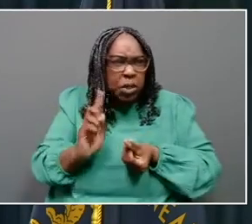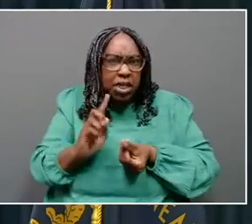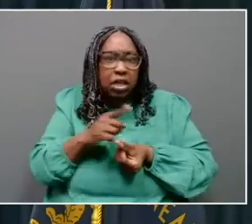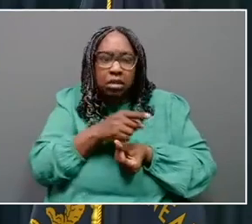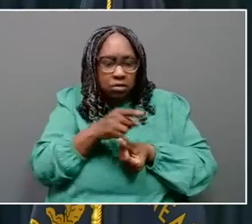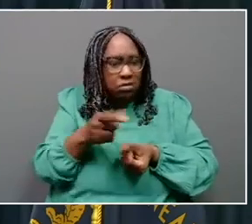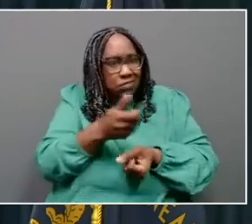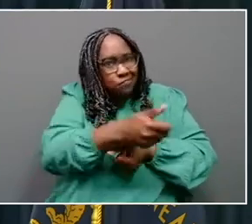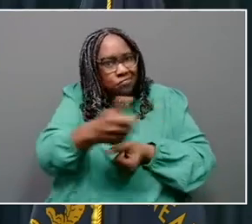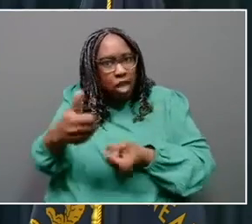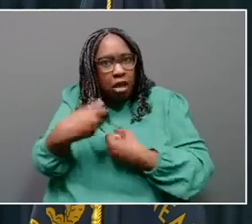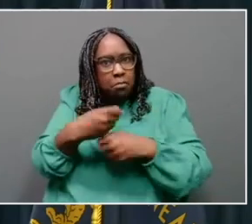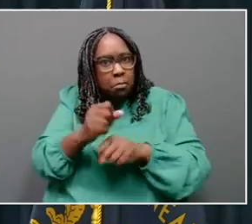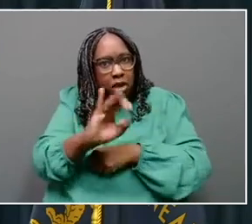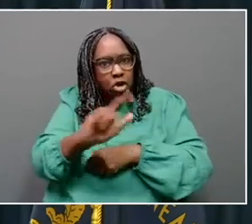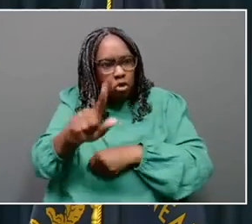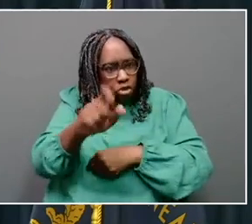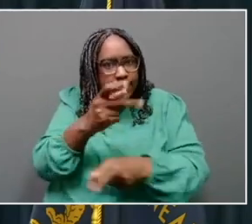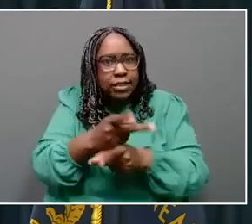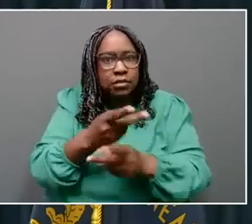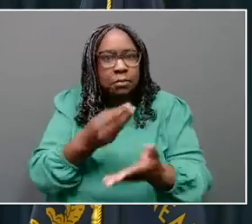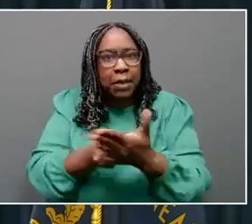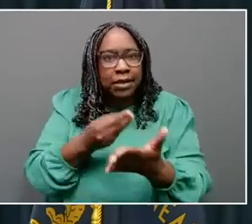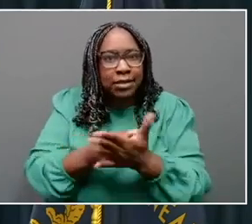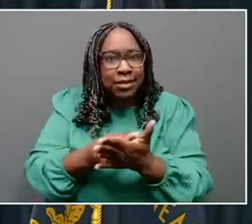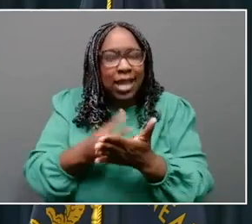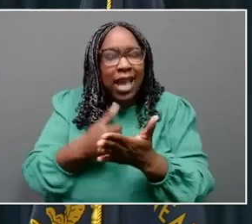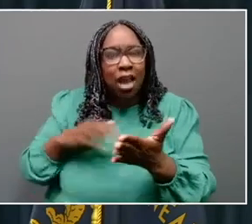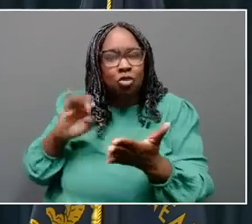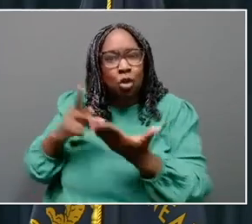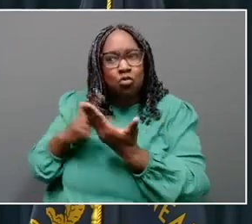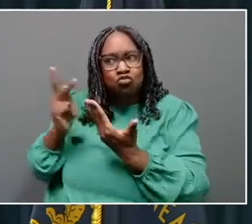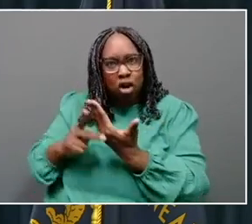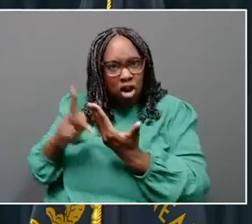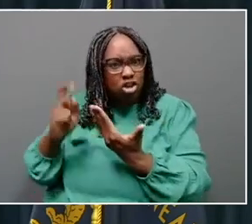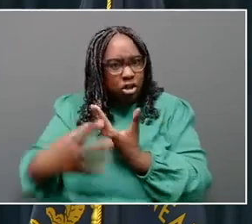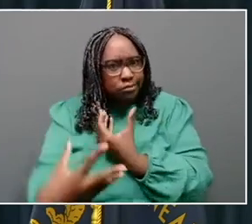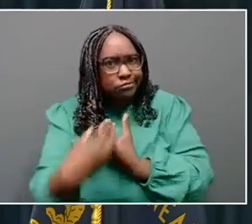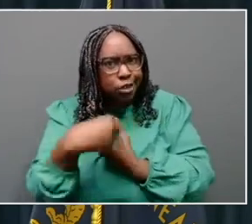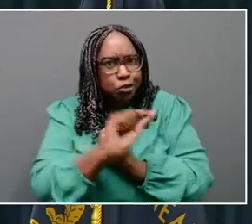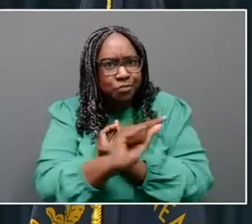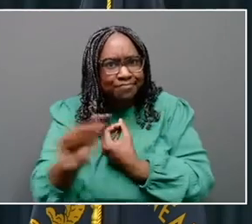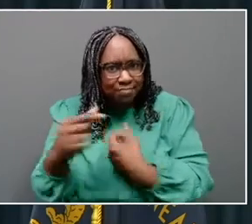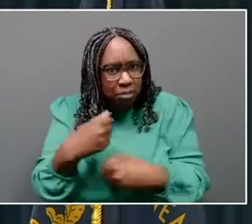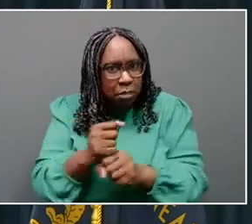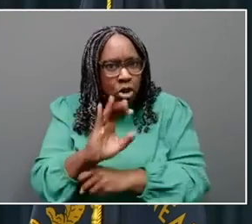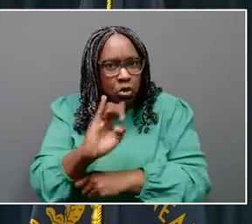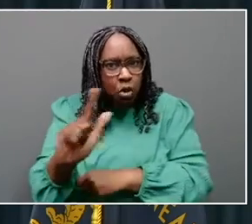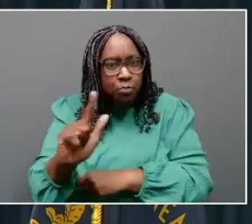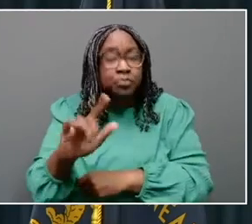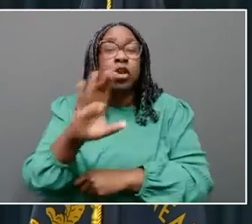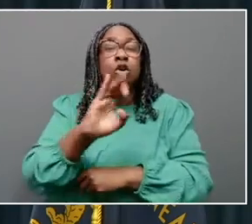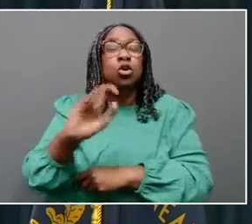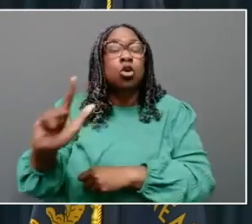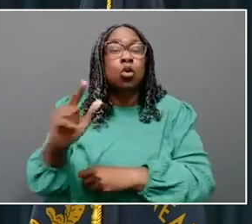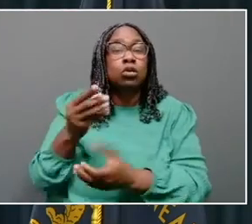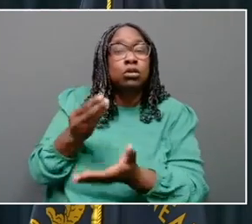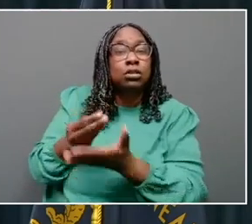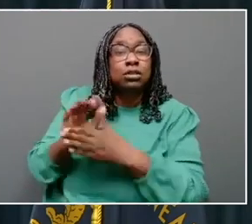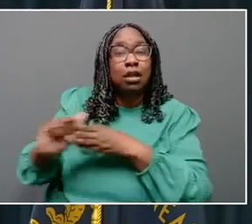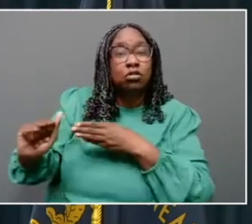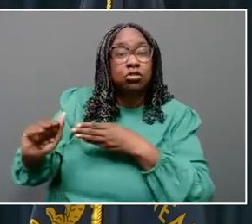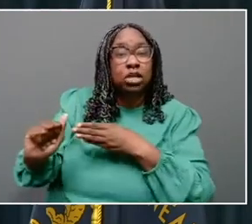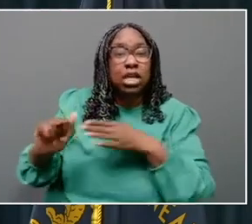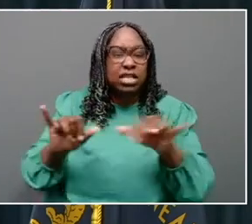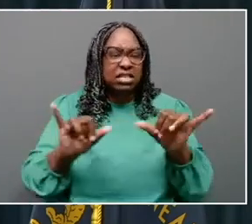severance program should reflect that. That's why in my first budget proposal, I recommended coal severance dollars stay in Kentucky's